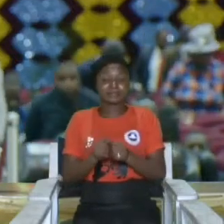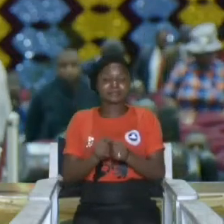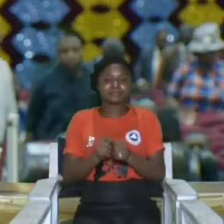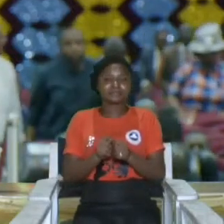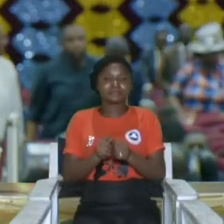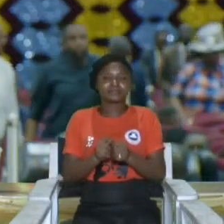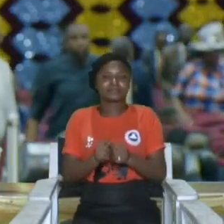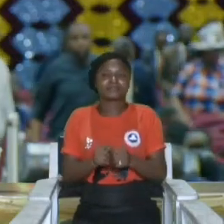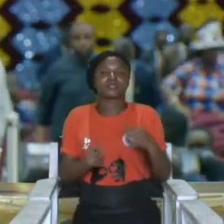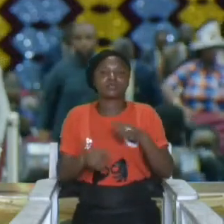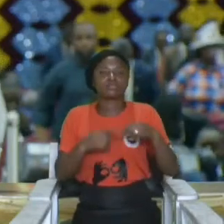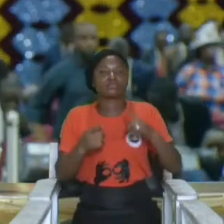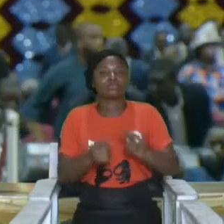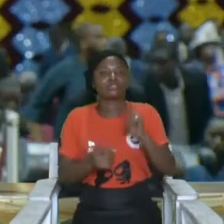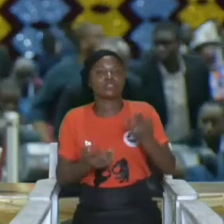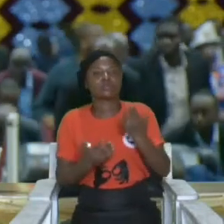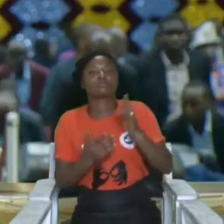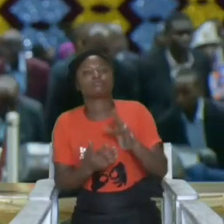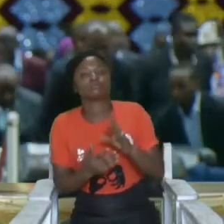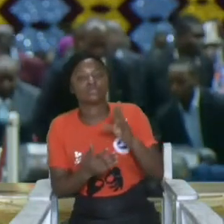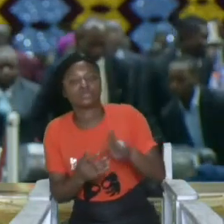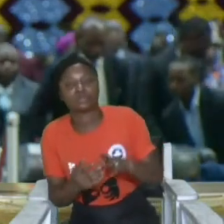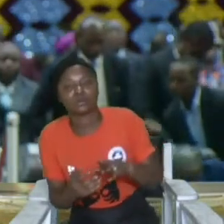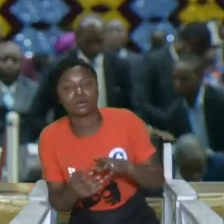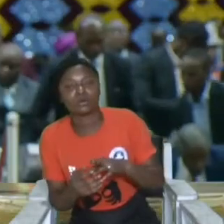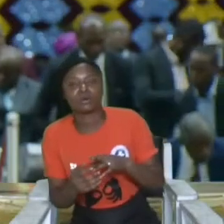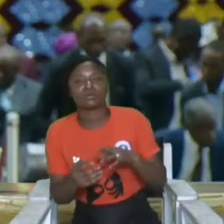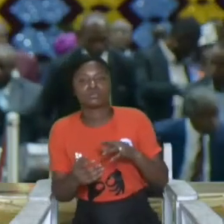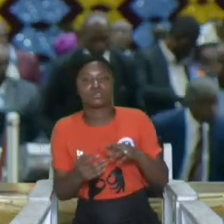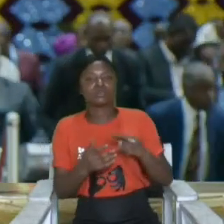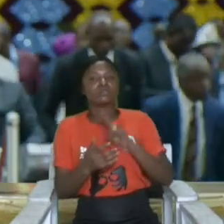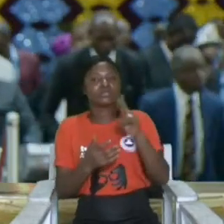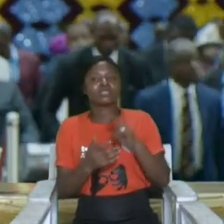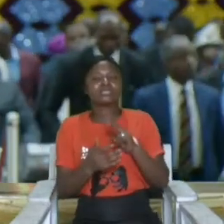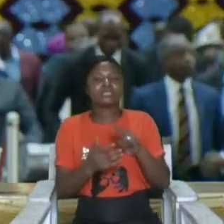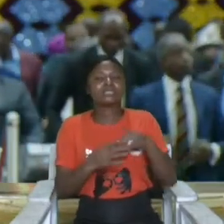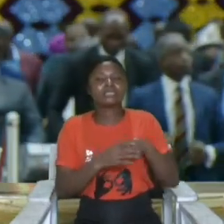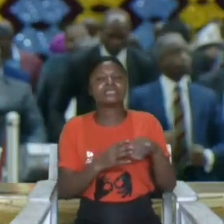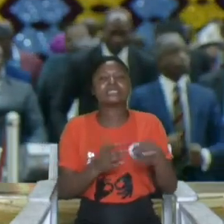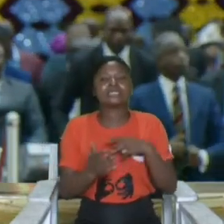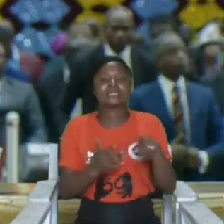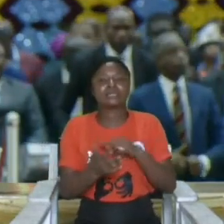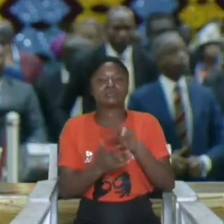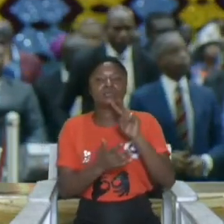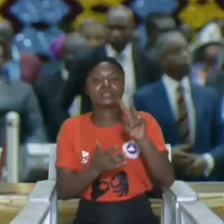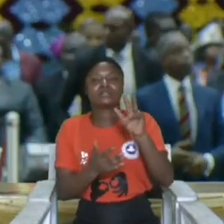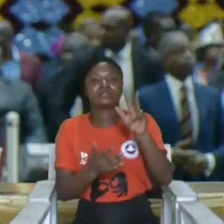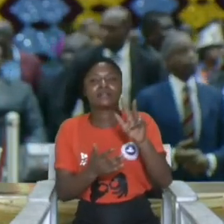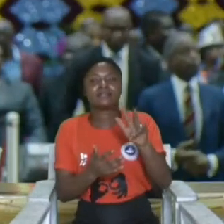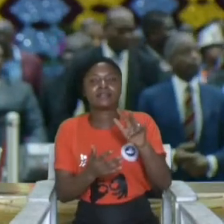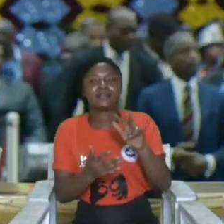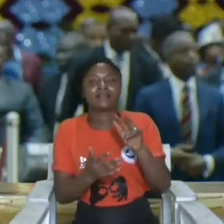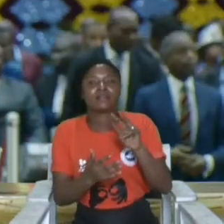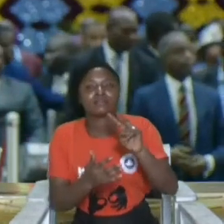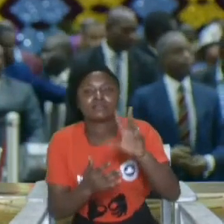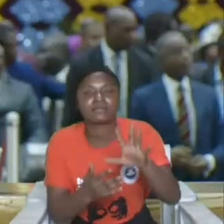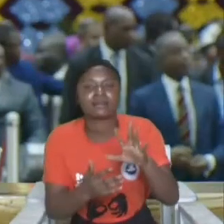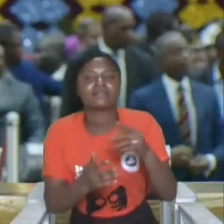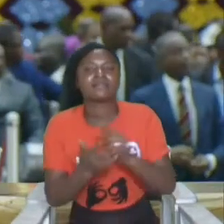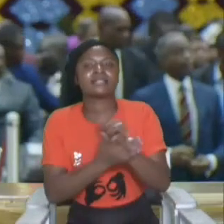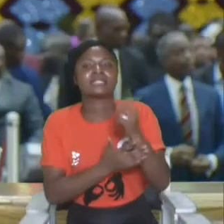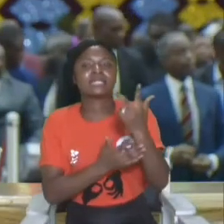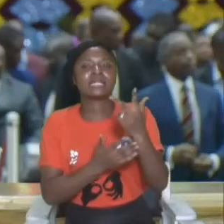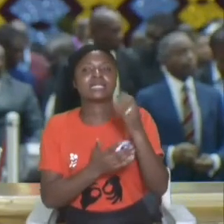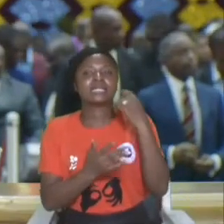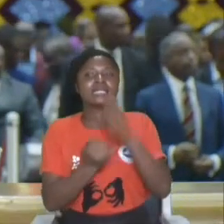lift up your voice. In Psalm chapter 125 verse 3, Psalm 125 verse 3, the Bible says, he said, for the rod